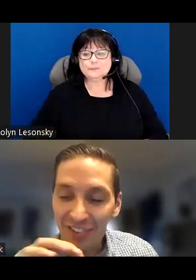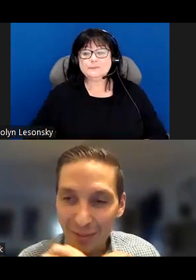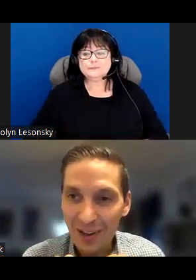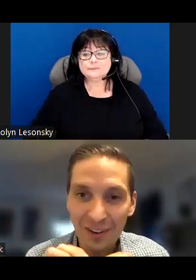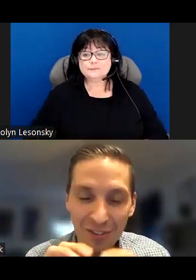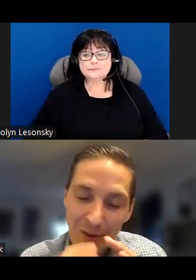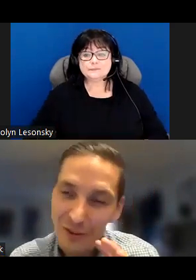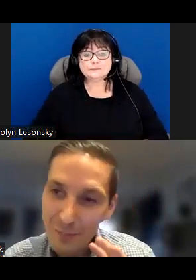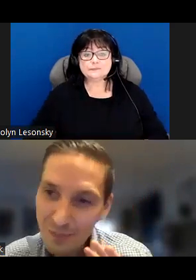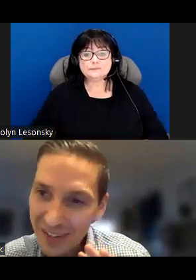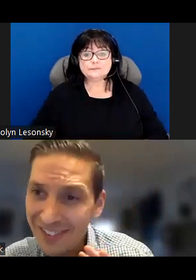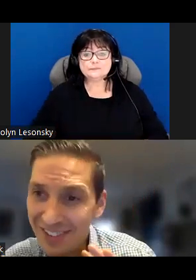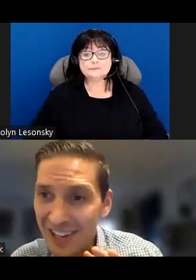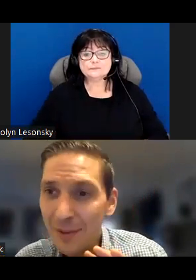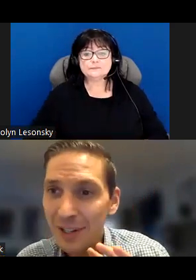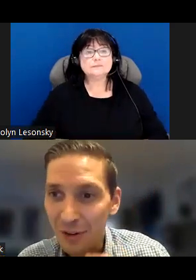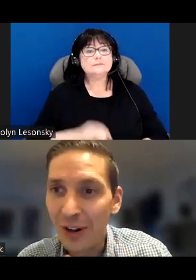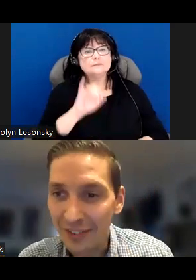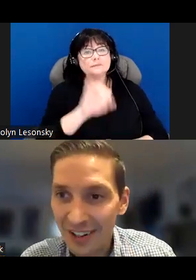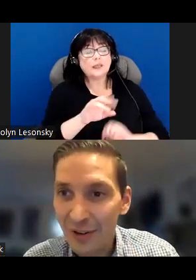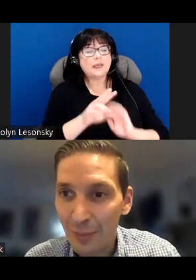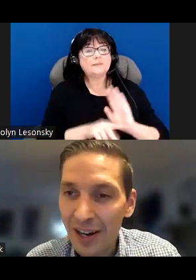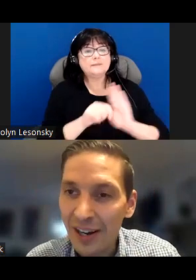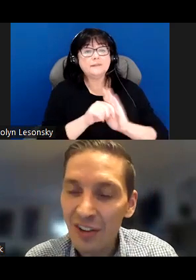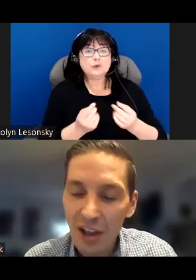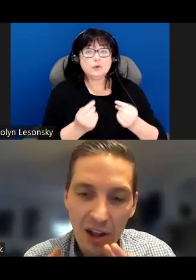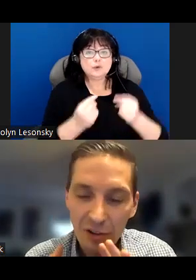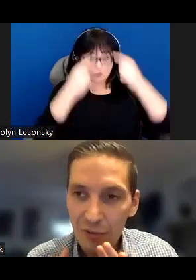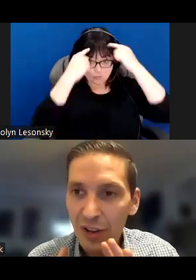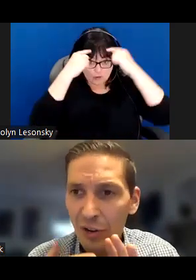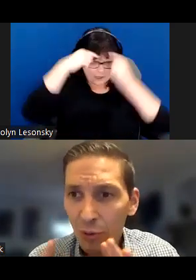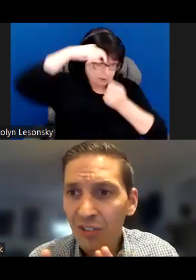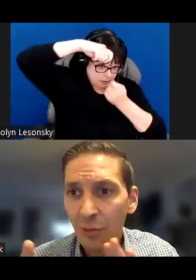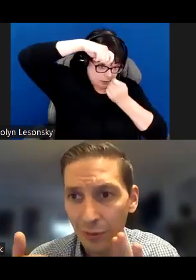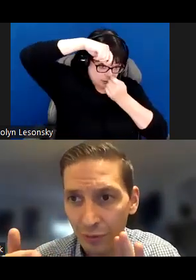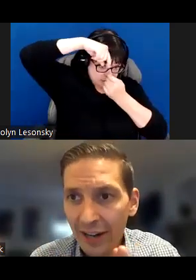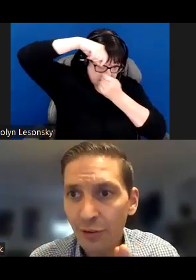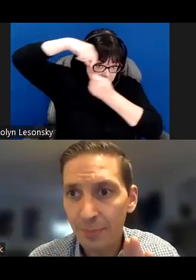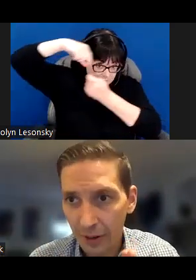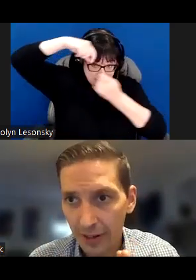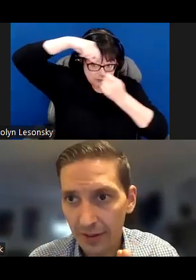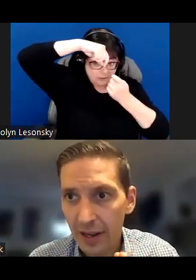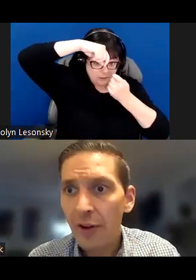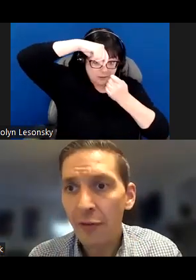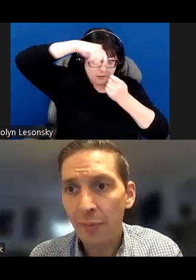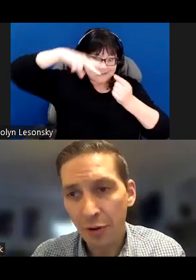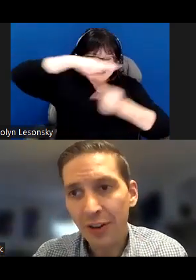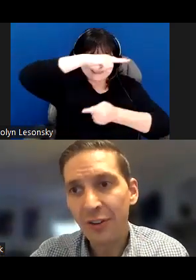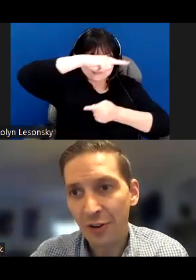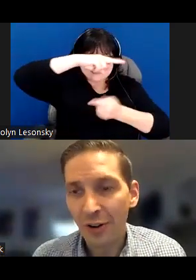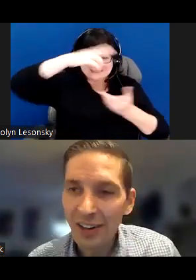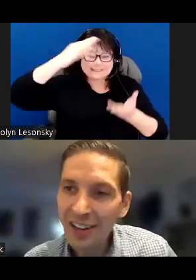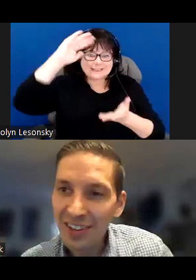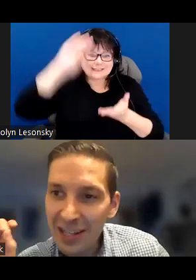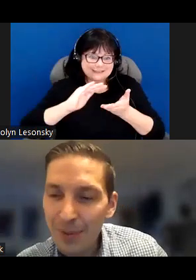it's dissipating, or it's disabling neurons in your brain. It's sort of increasing the refractory period from neuron